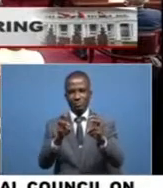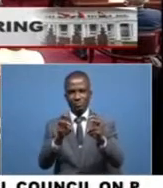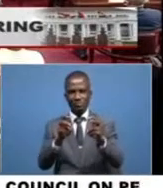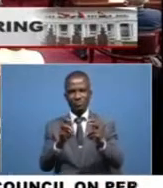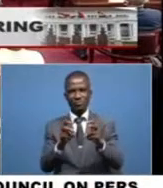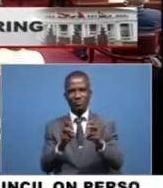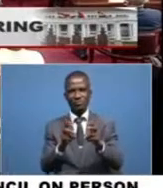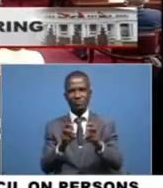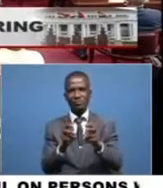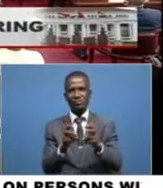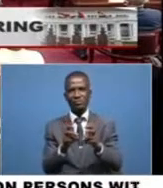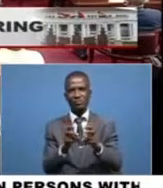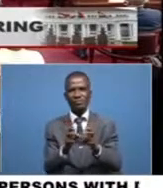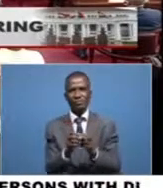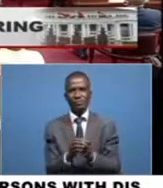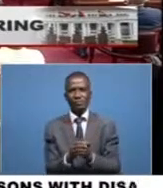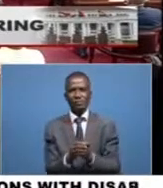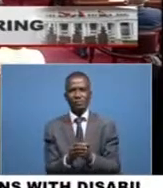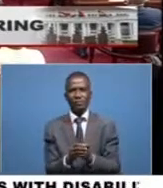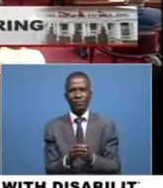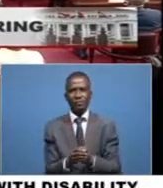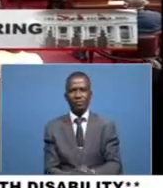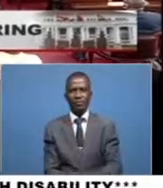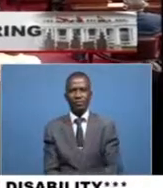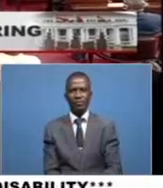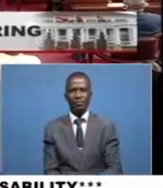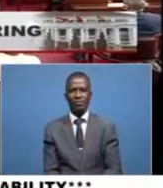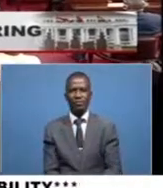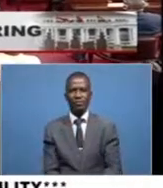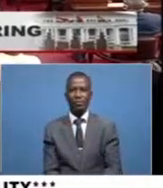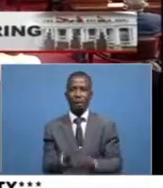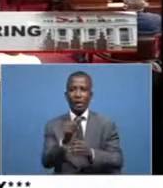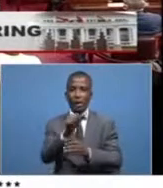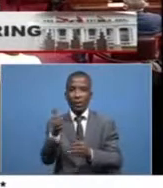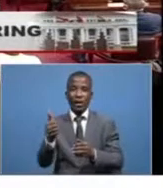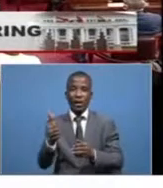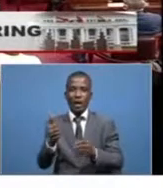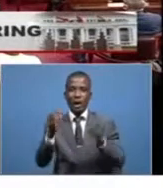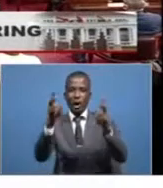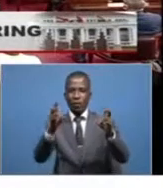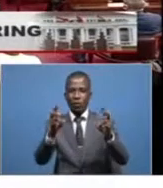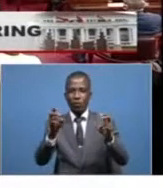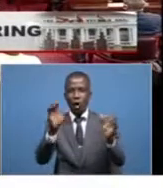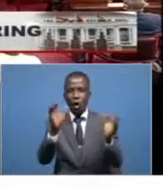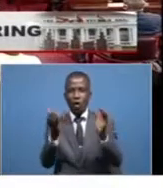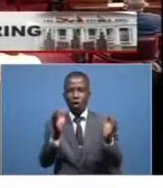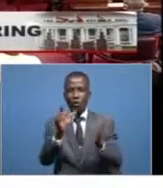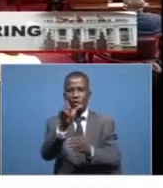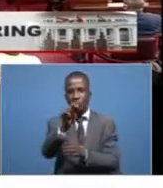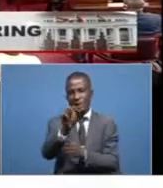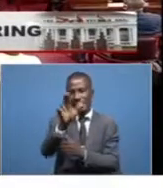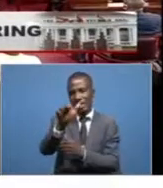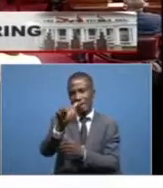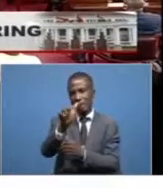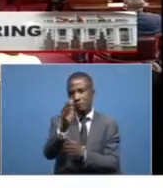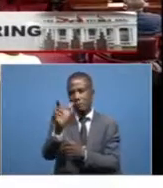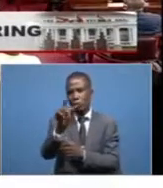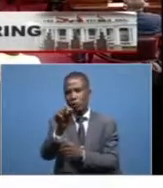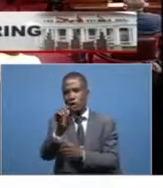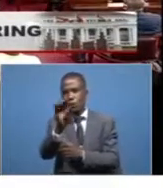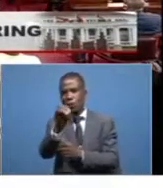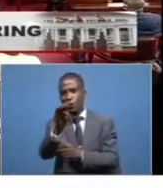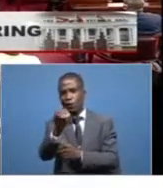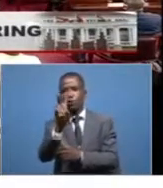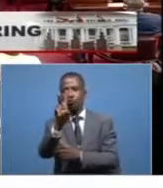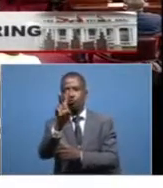of entitlement to his claim. End of quote. In Ama versus Hydroform Estate Limited, 2013-2014, 2